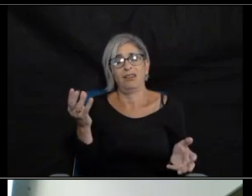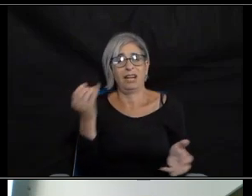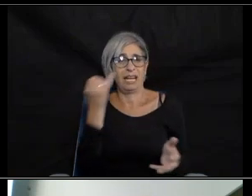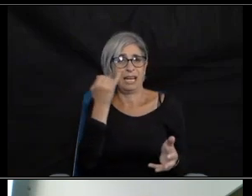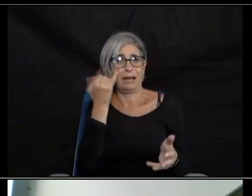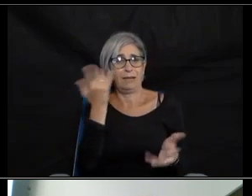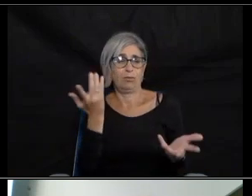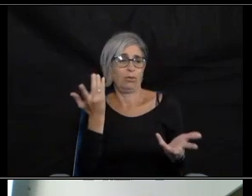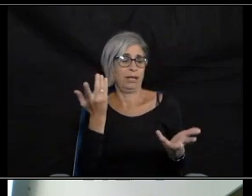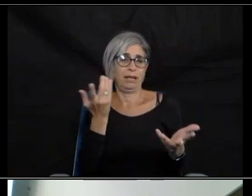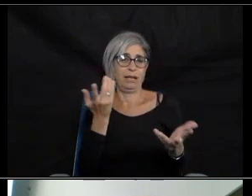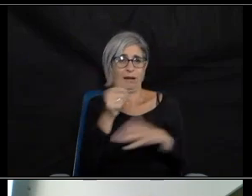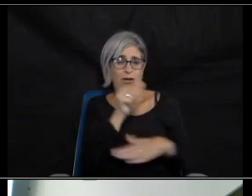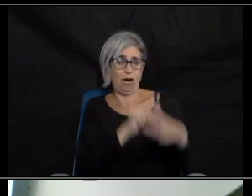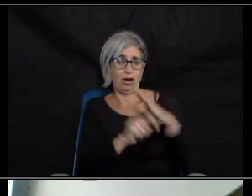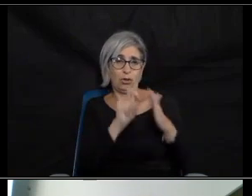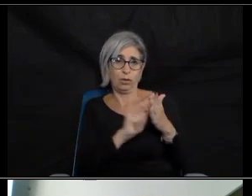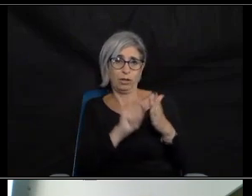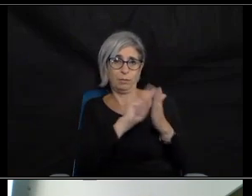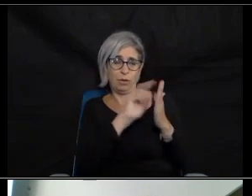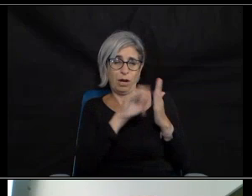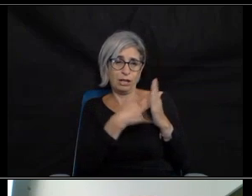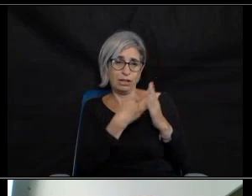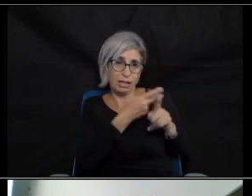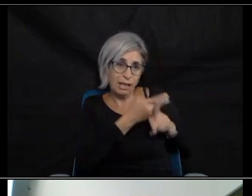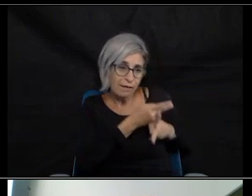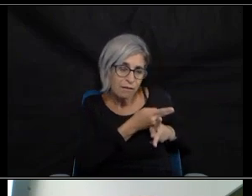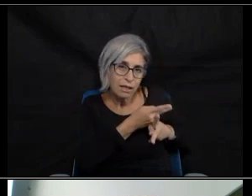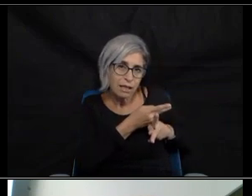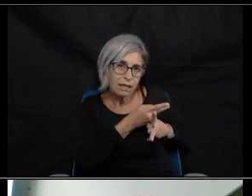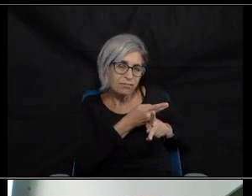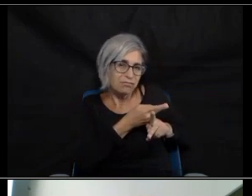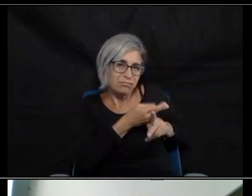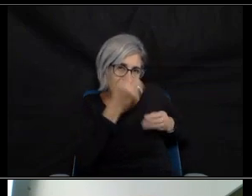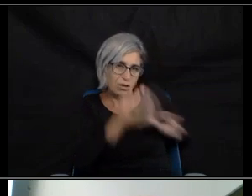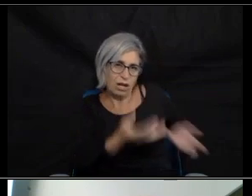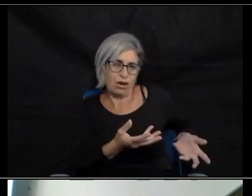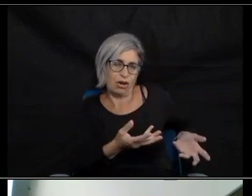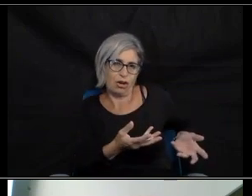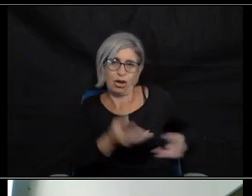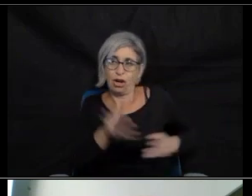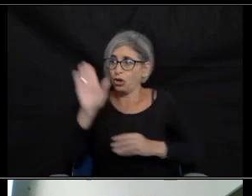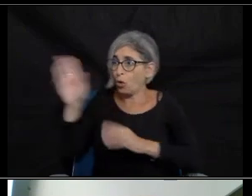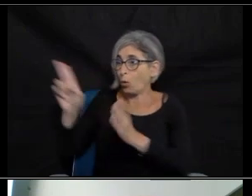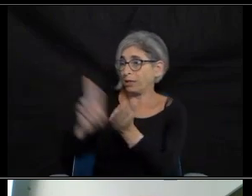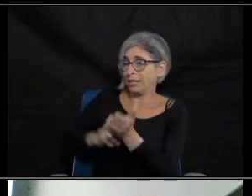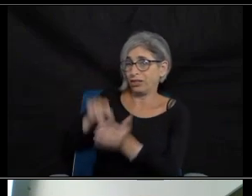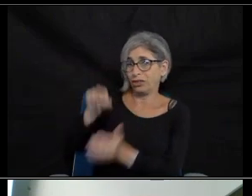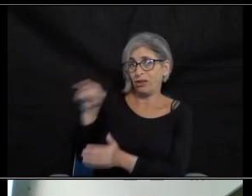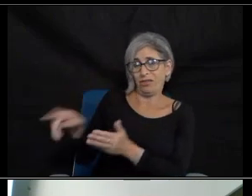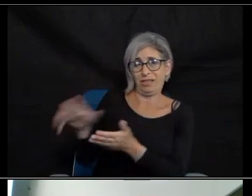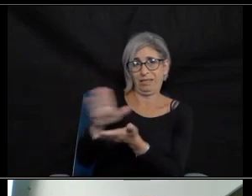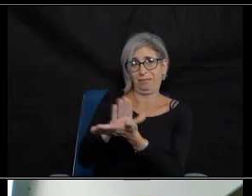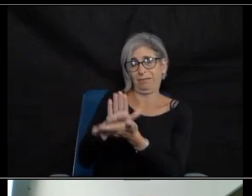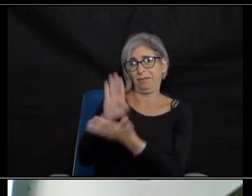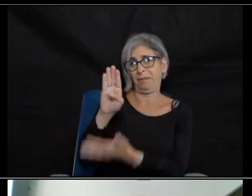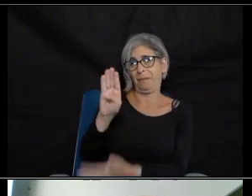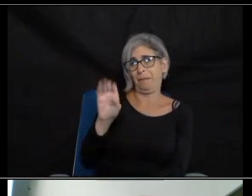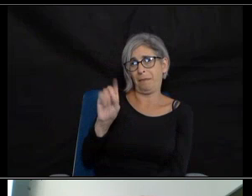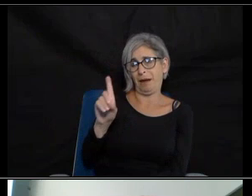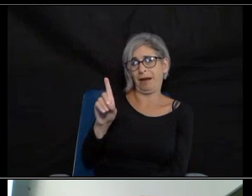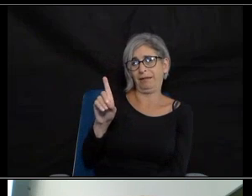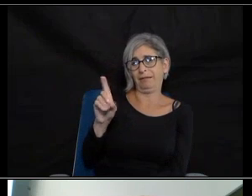accounted for and underwritten our project carefully. All they care about is that your signature is on that bond and they've got you on the